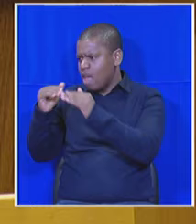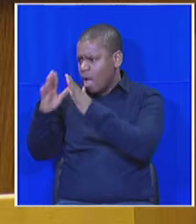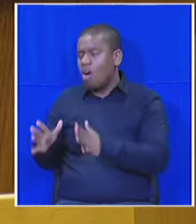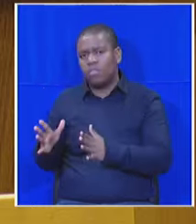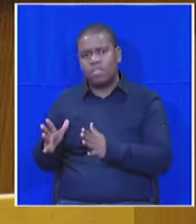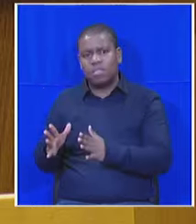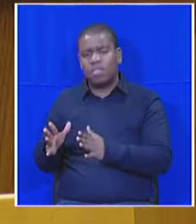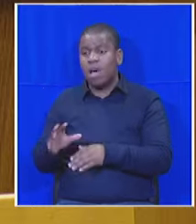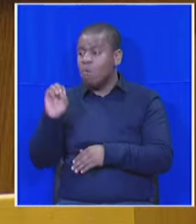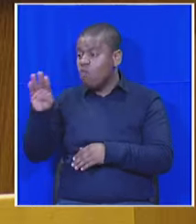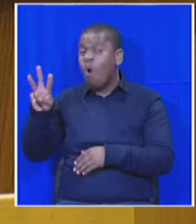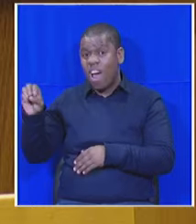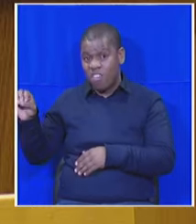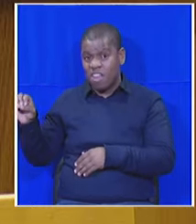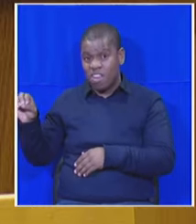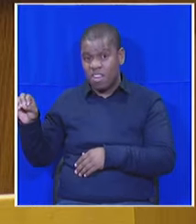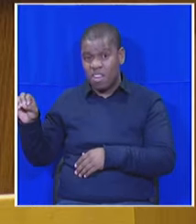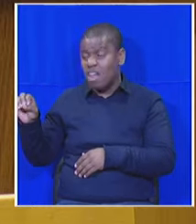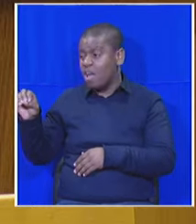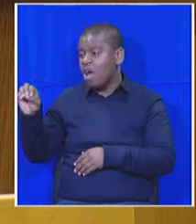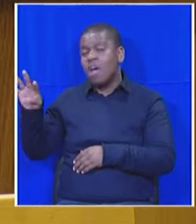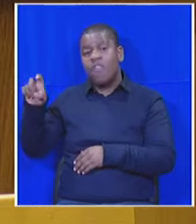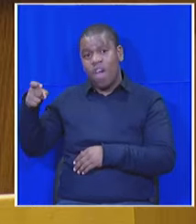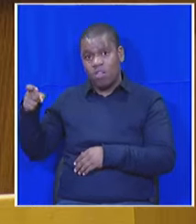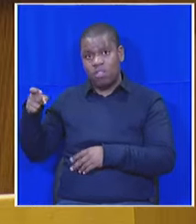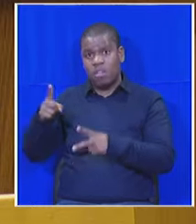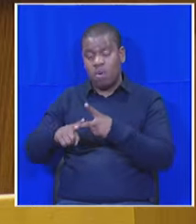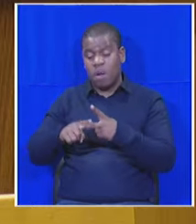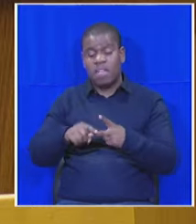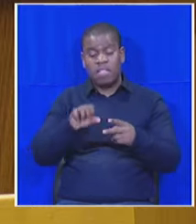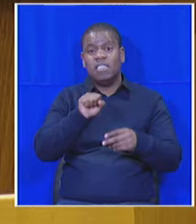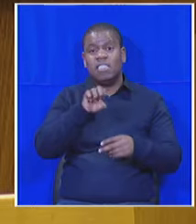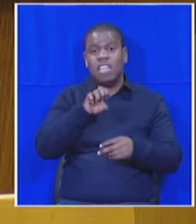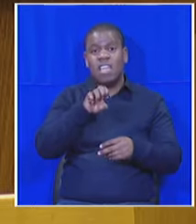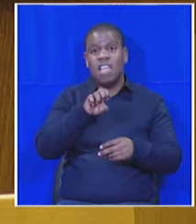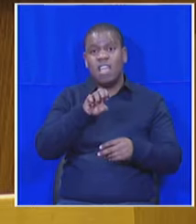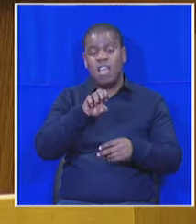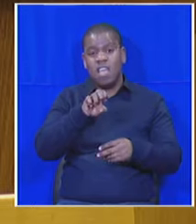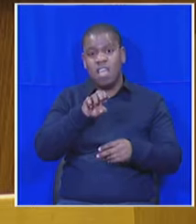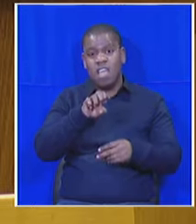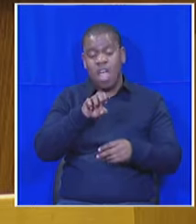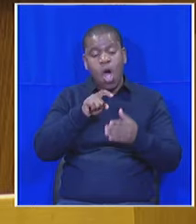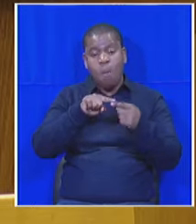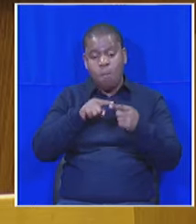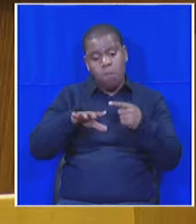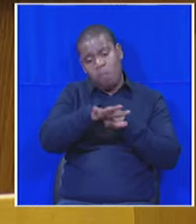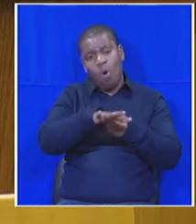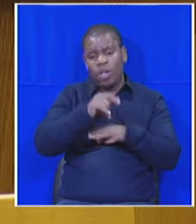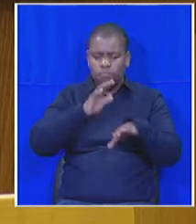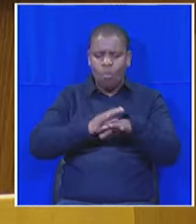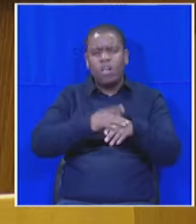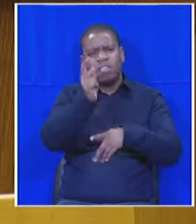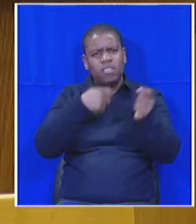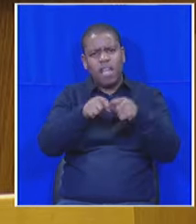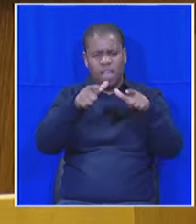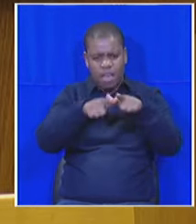looking, 400,000 families looking for us, but you sell a land in Sea Point in an irregular manner. Irregular manner. You sell